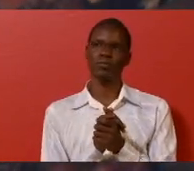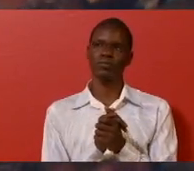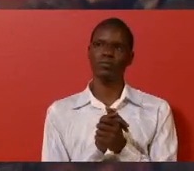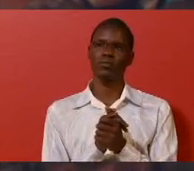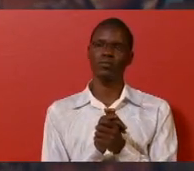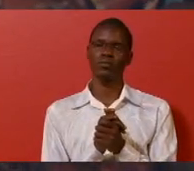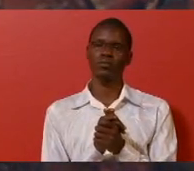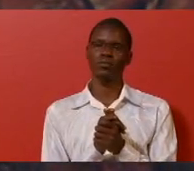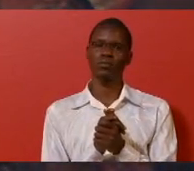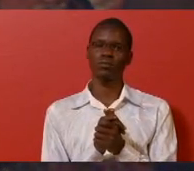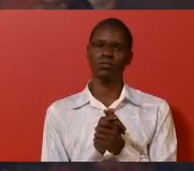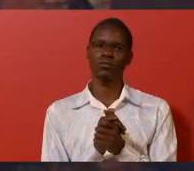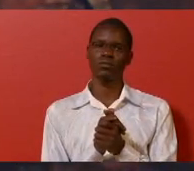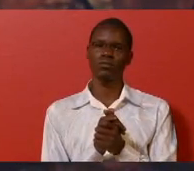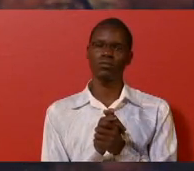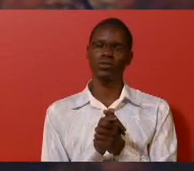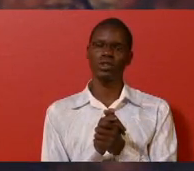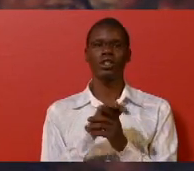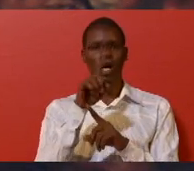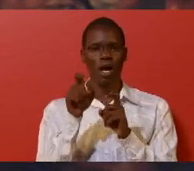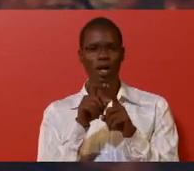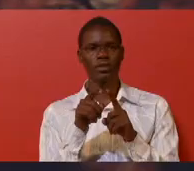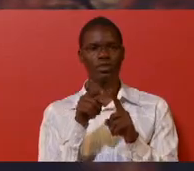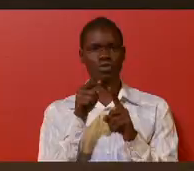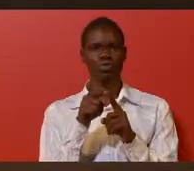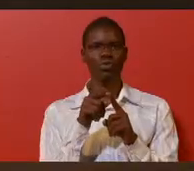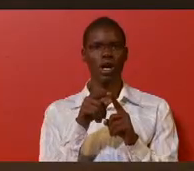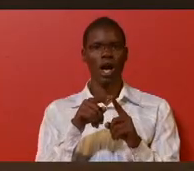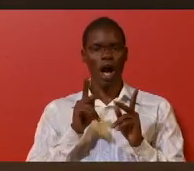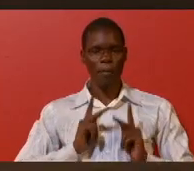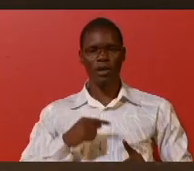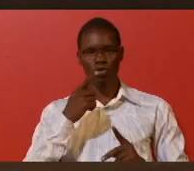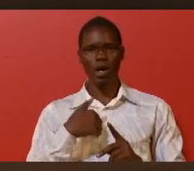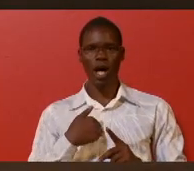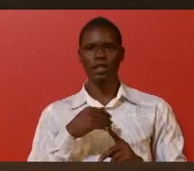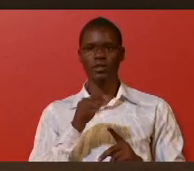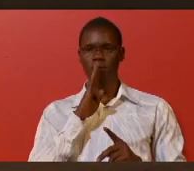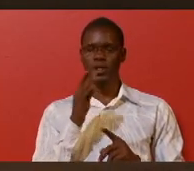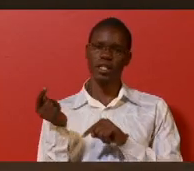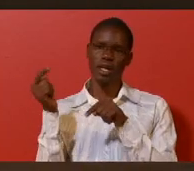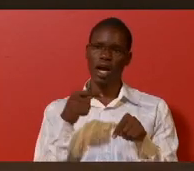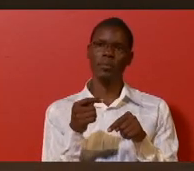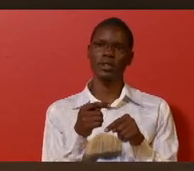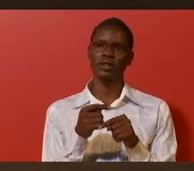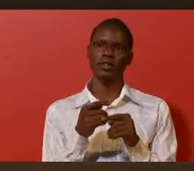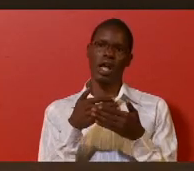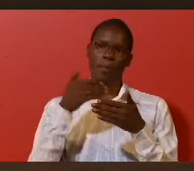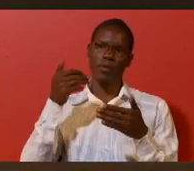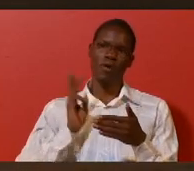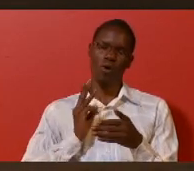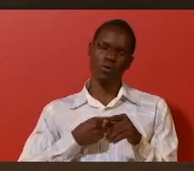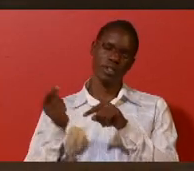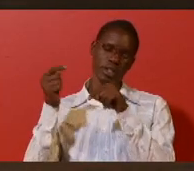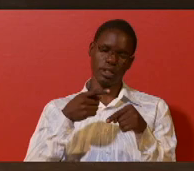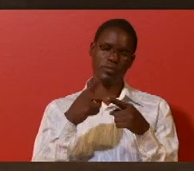one last appeal. This appeal is to someone who's been coming. And perhaps you've been coming long before we came, but